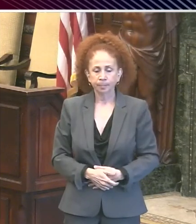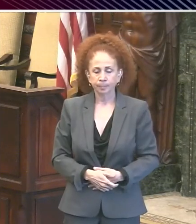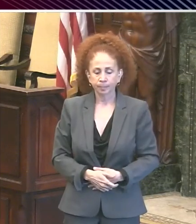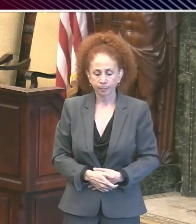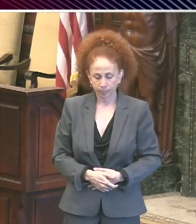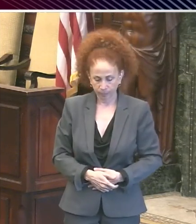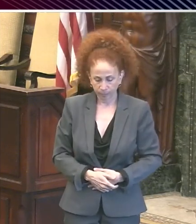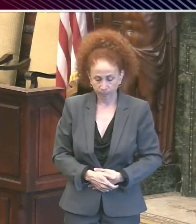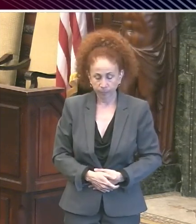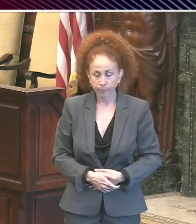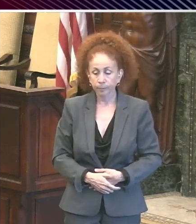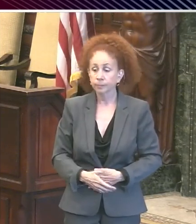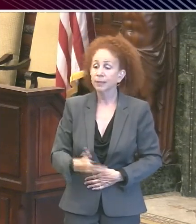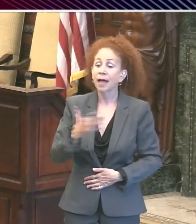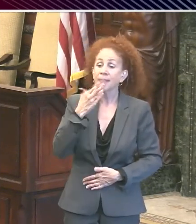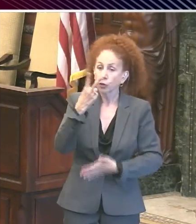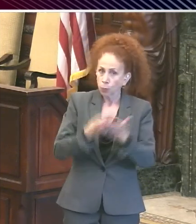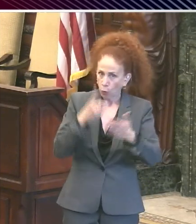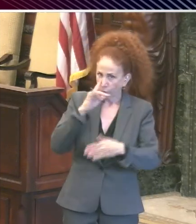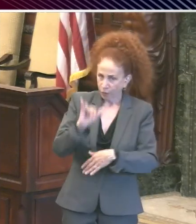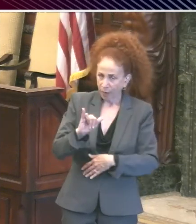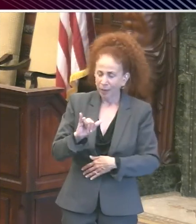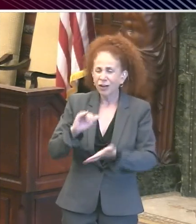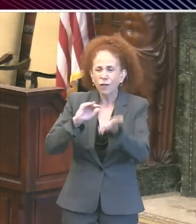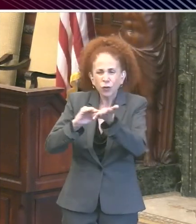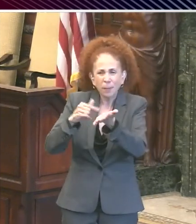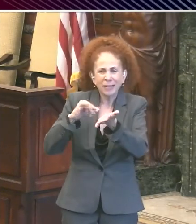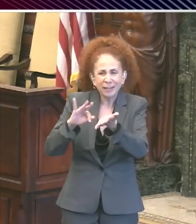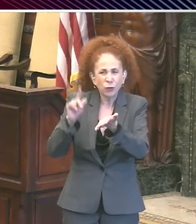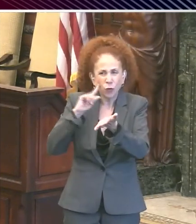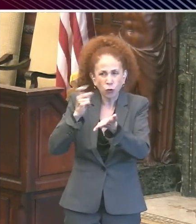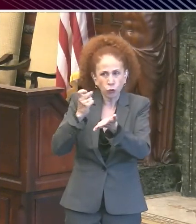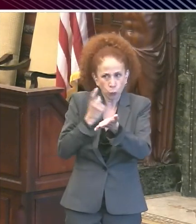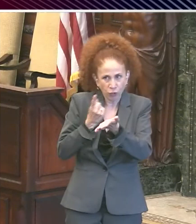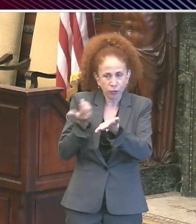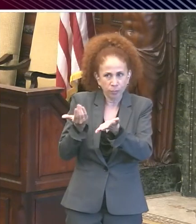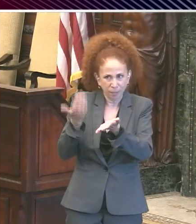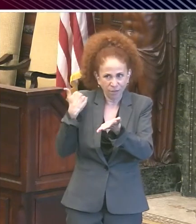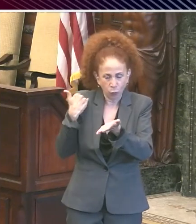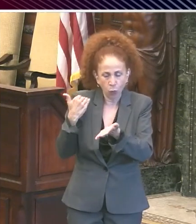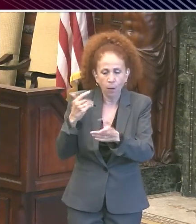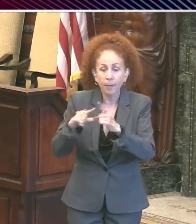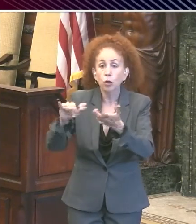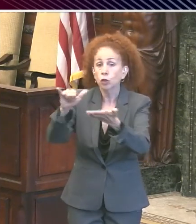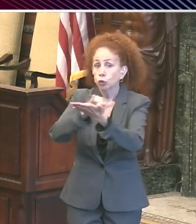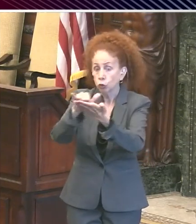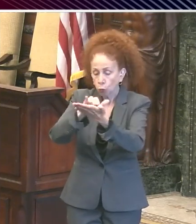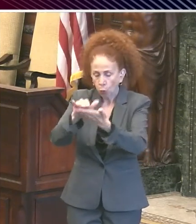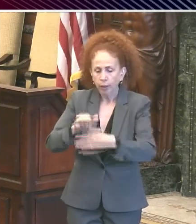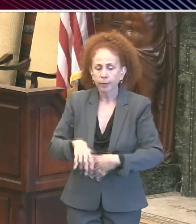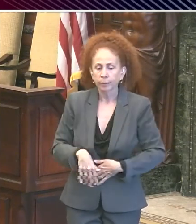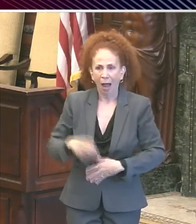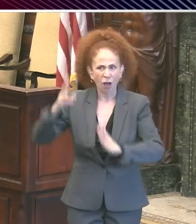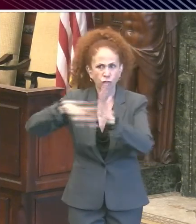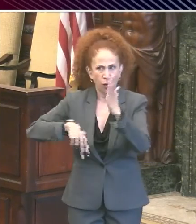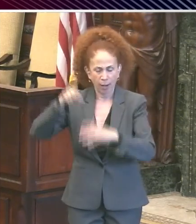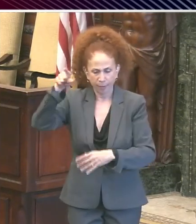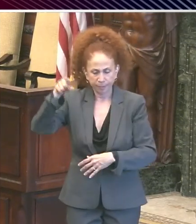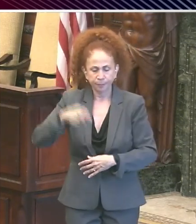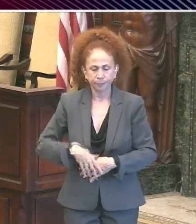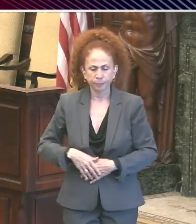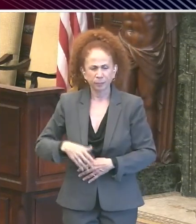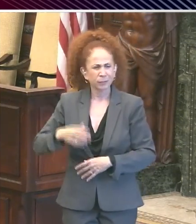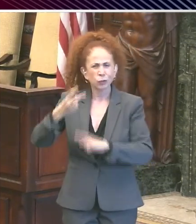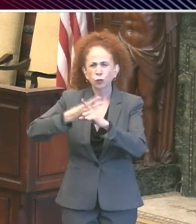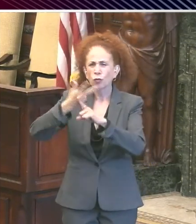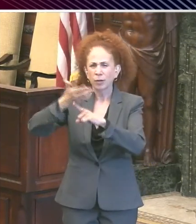plan. All right, thank you both for that. And forgive me if you've gotten this question before, but New York, I read several months ago,